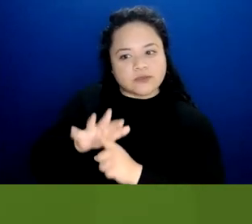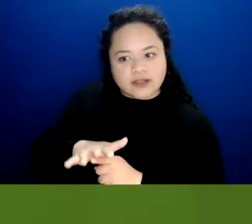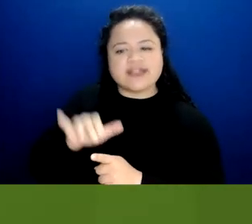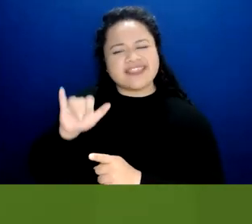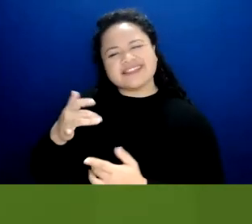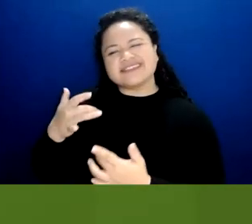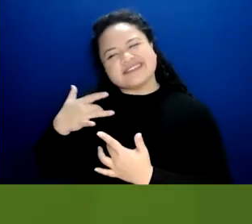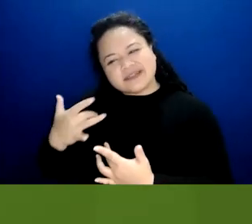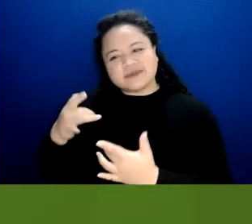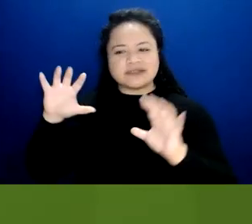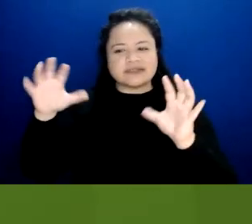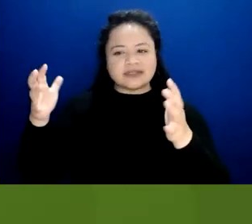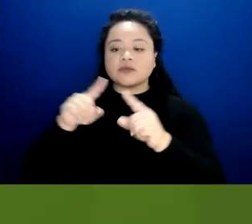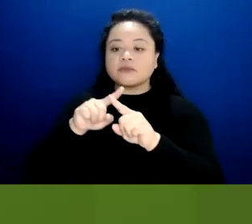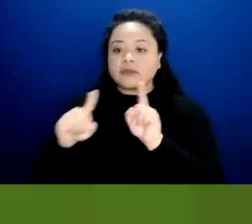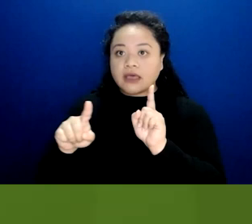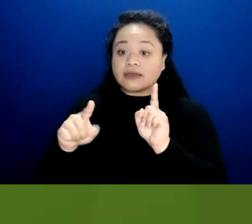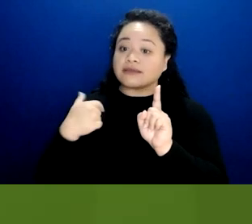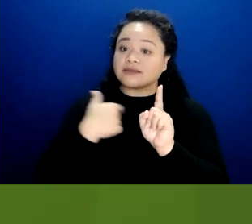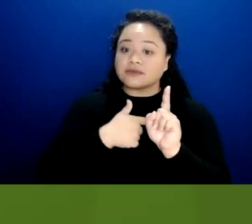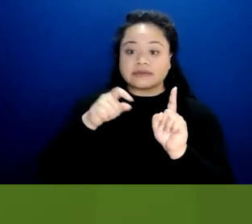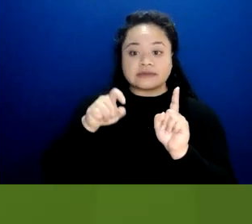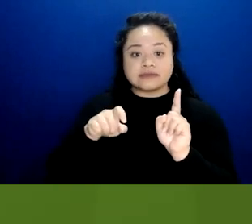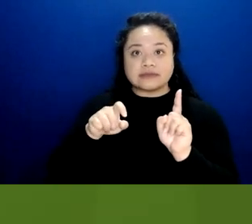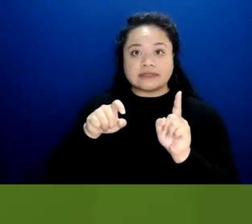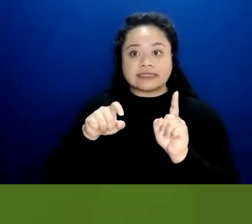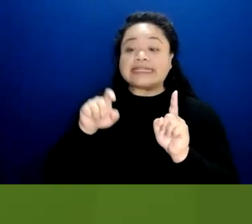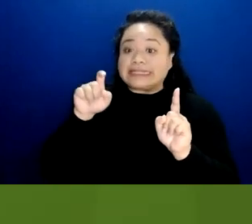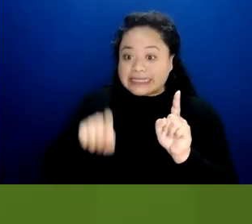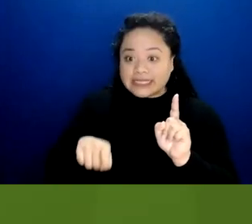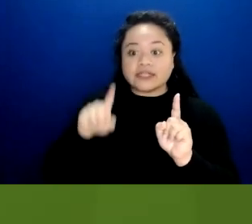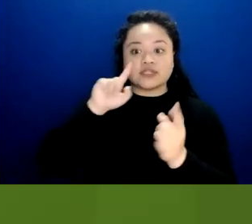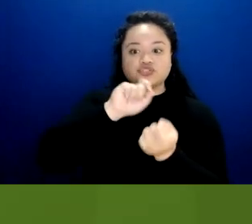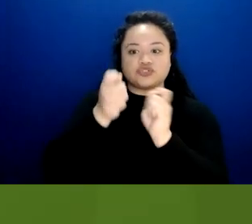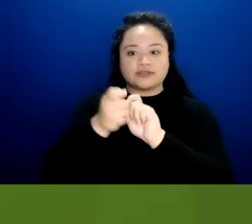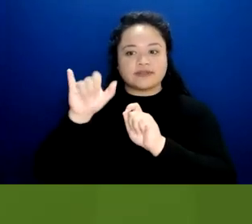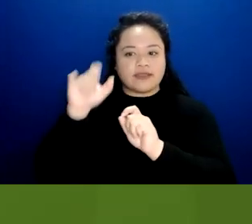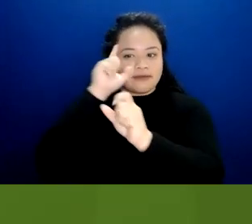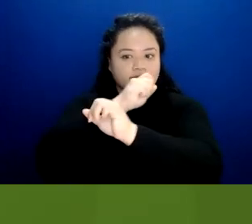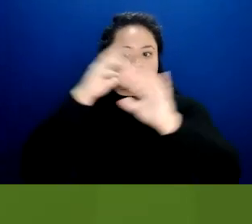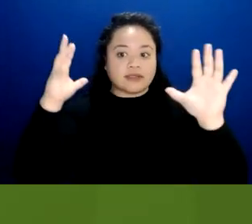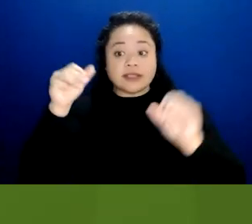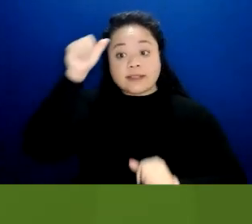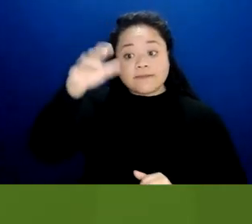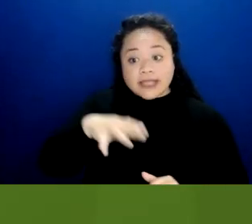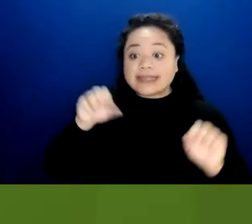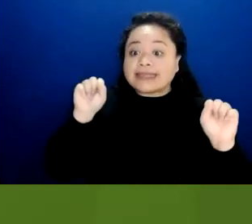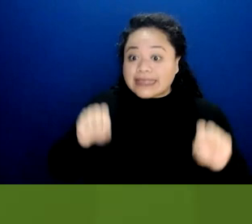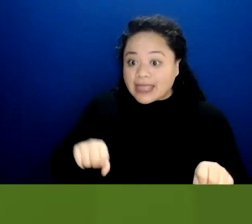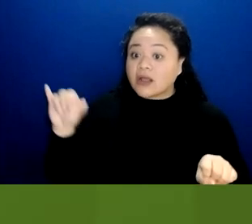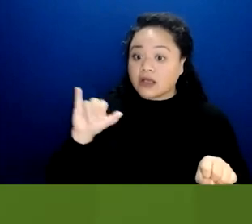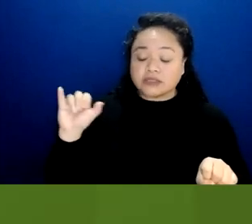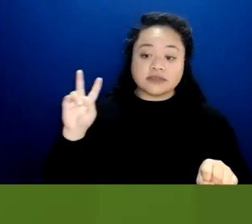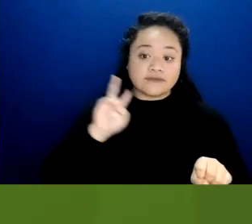we change the framing that men are also receivers, are those who can be impacted, not just those who